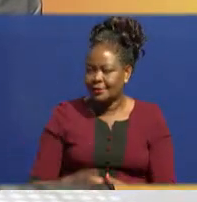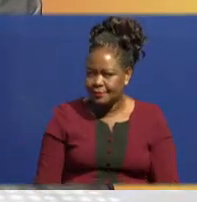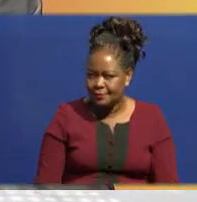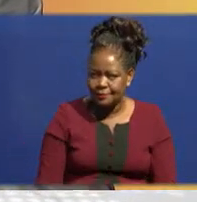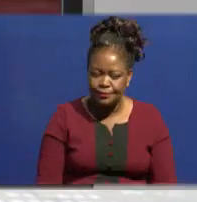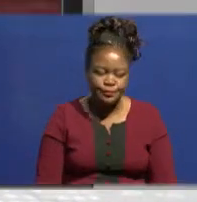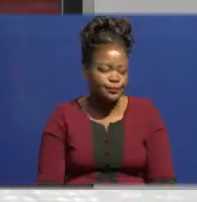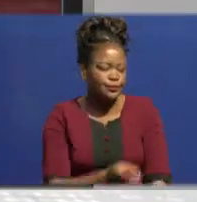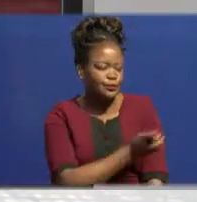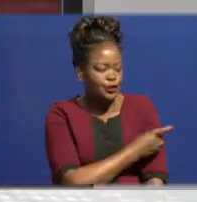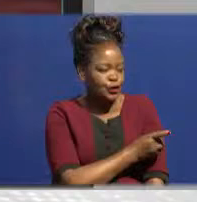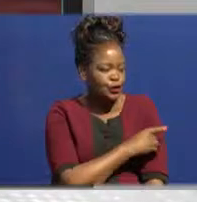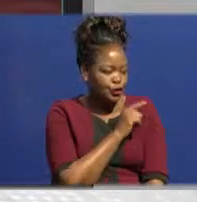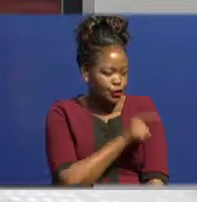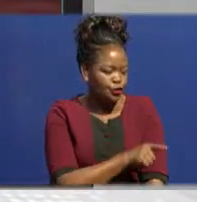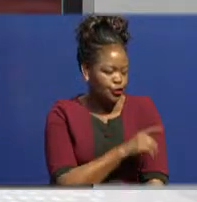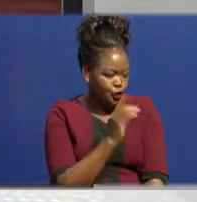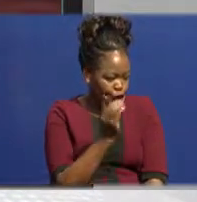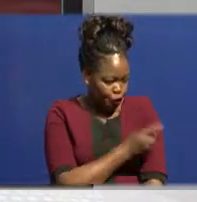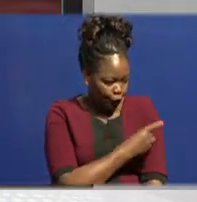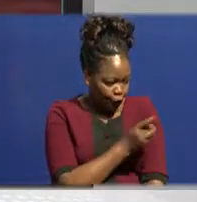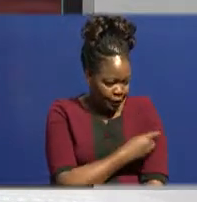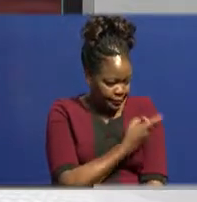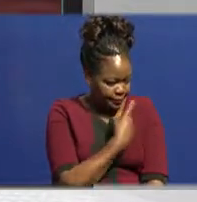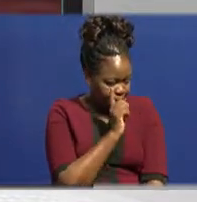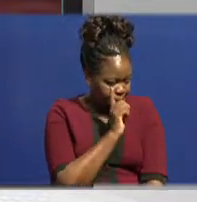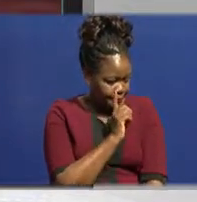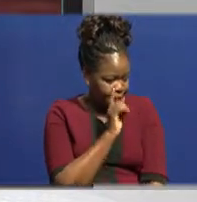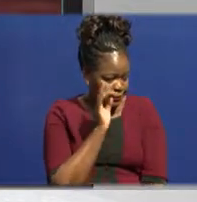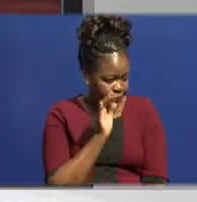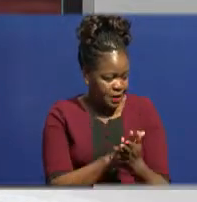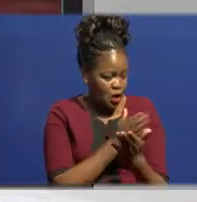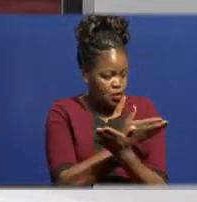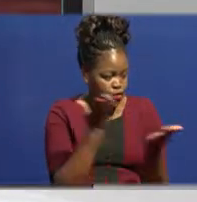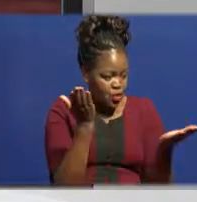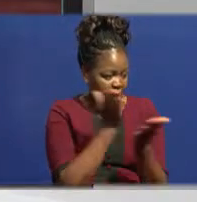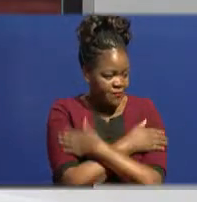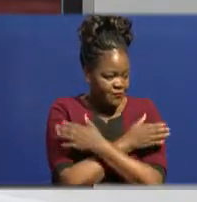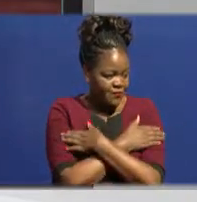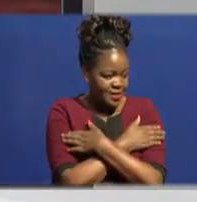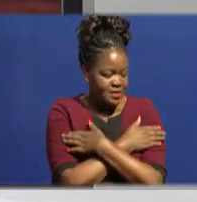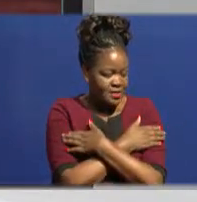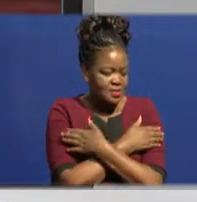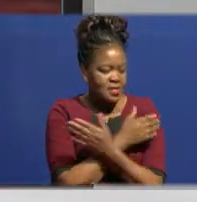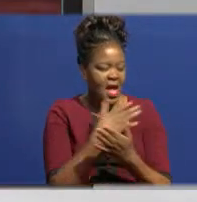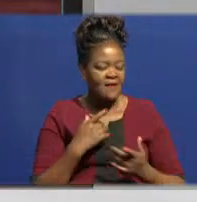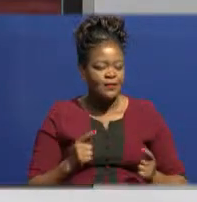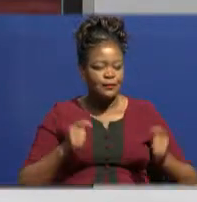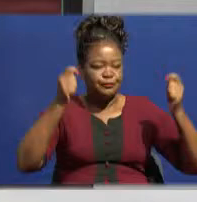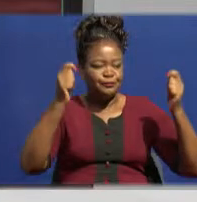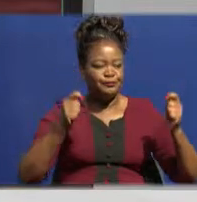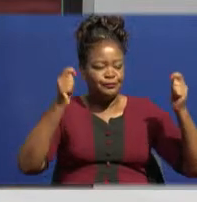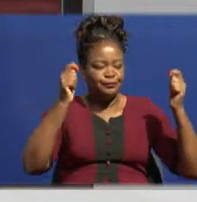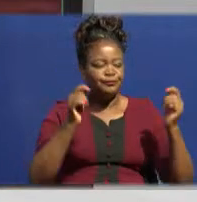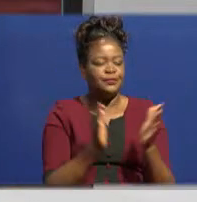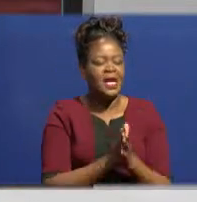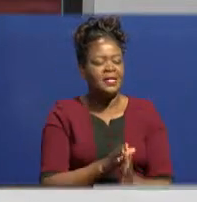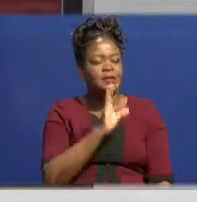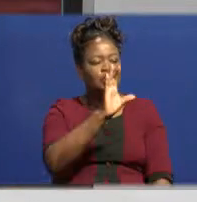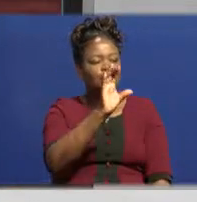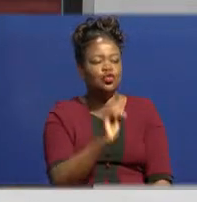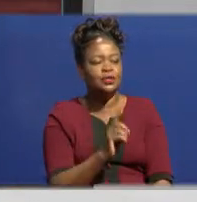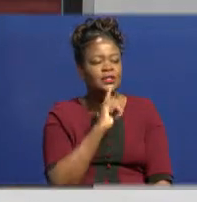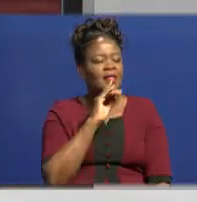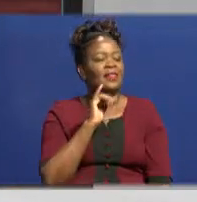Doc, you are actually a doctor, and your colleagues have downed their tools, and the clinical officers say that in the